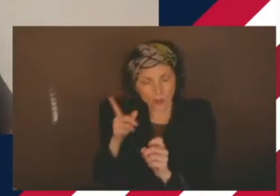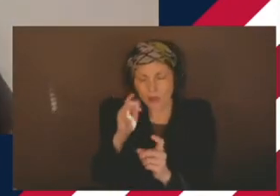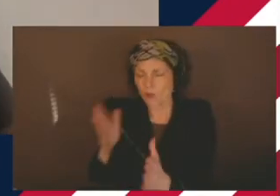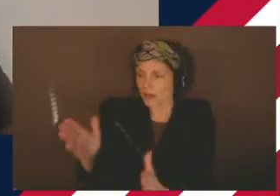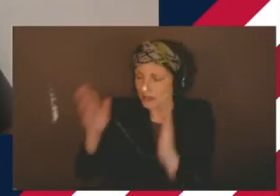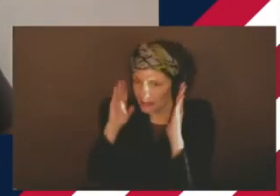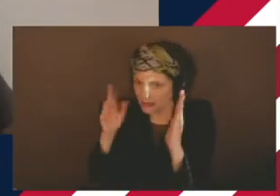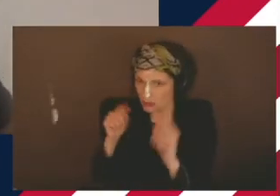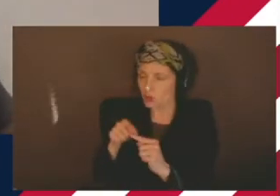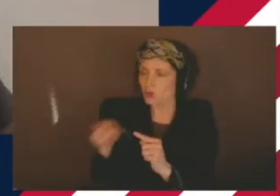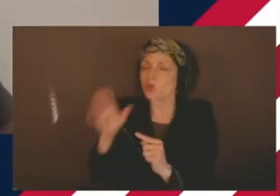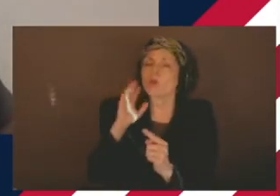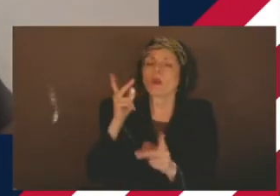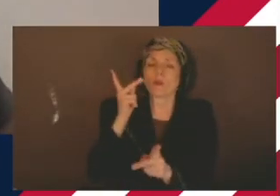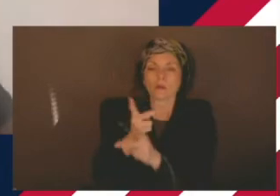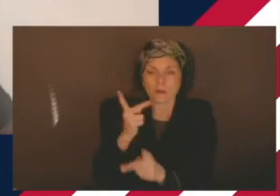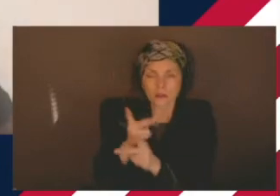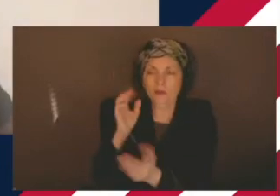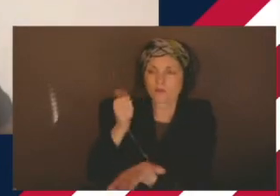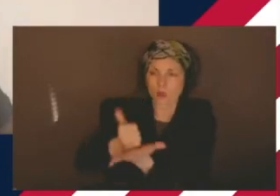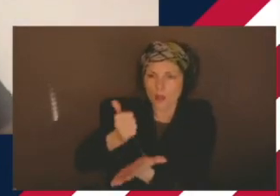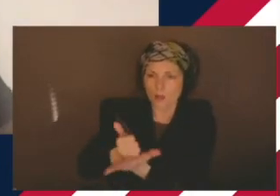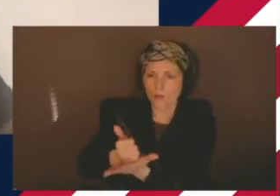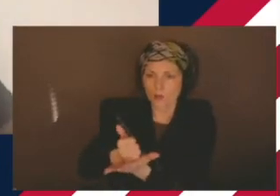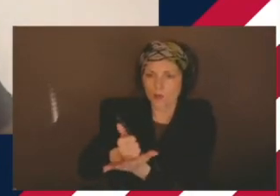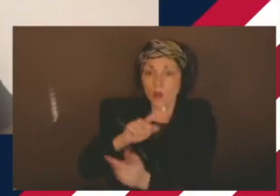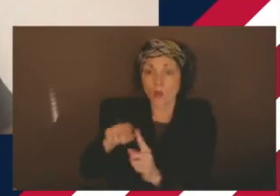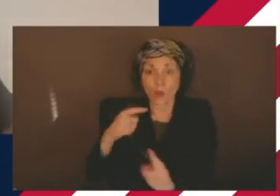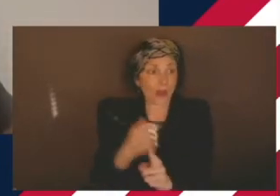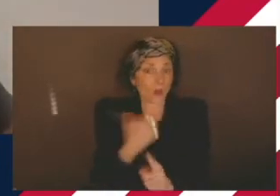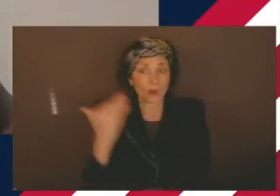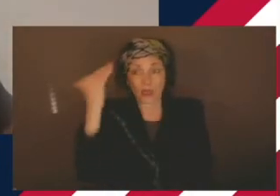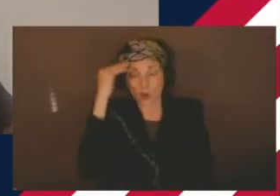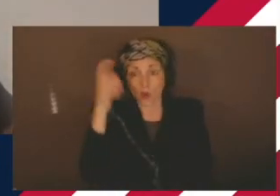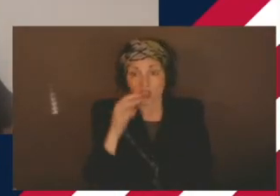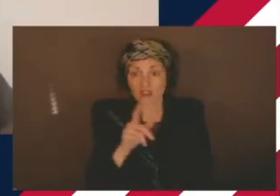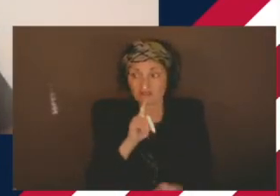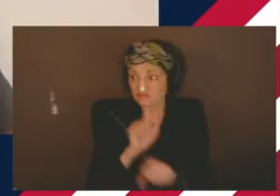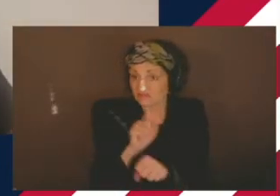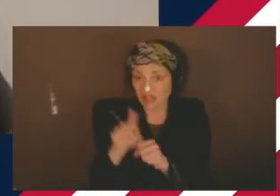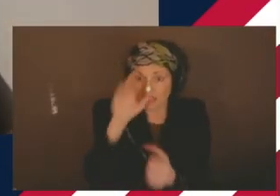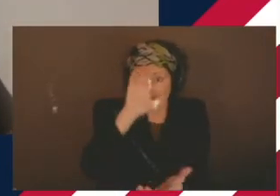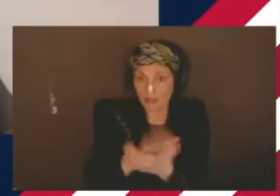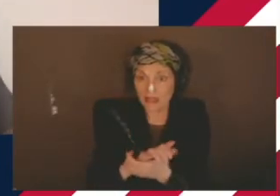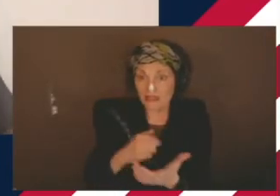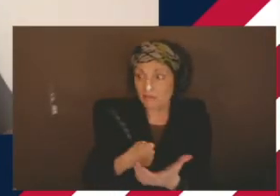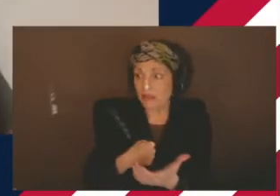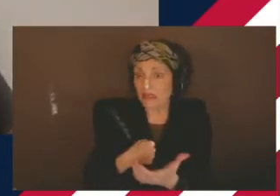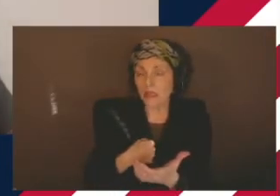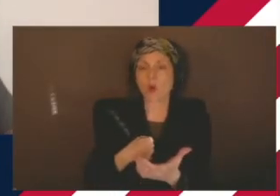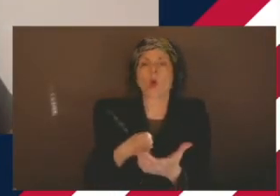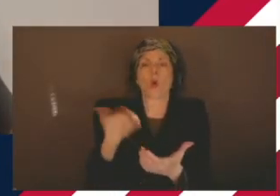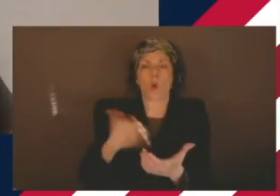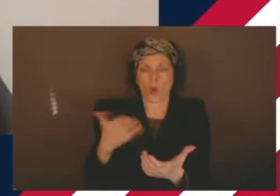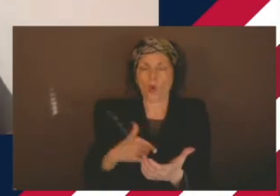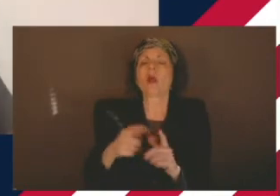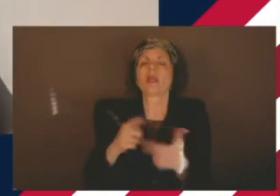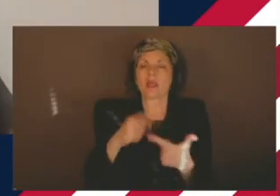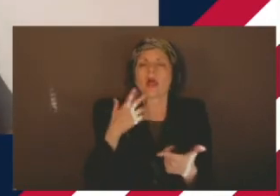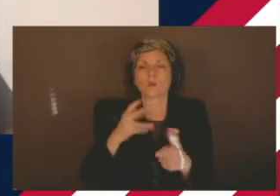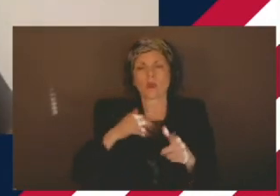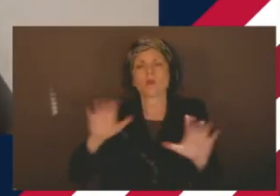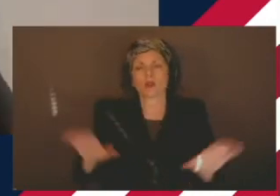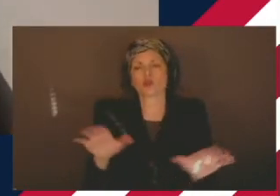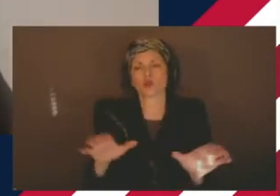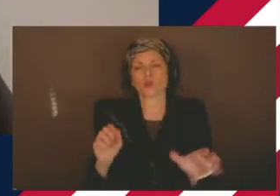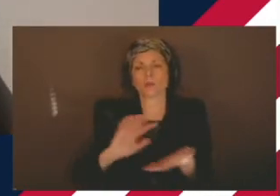concern. When we know that our voices are being heard, then we're more apt to do something. Unfortunately, where I'm at right now, I happen to be